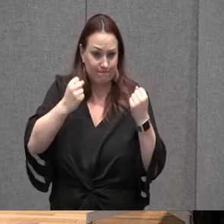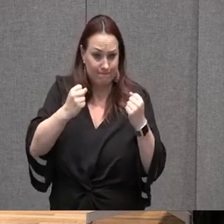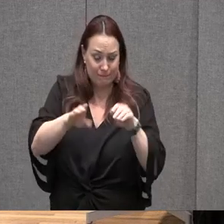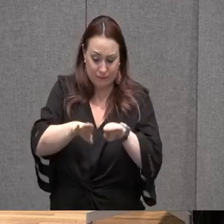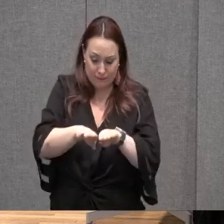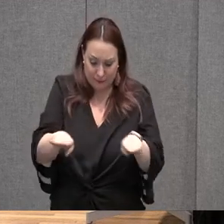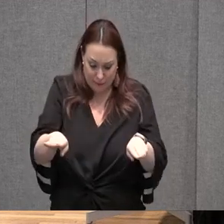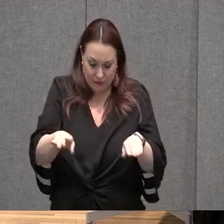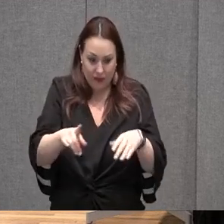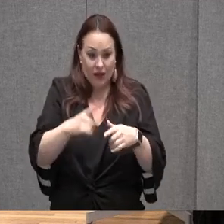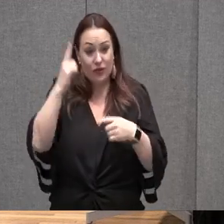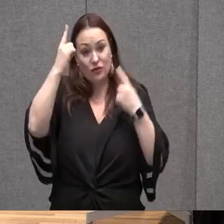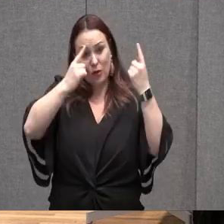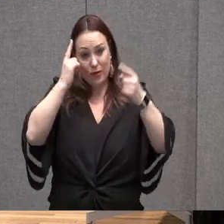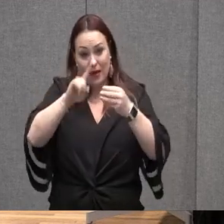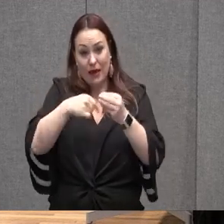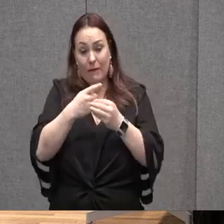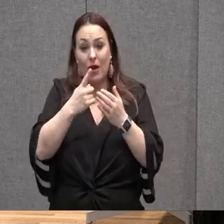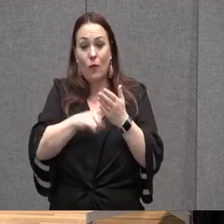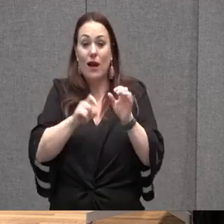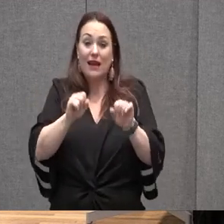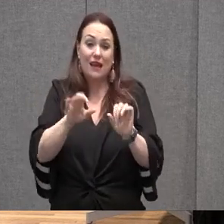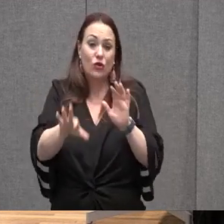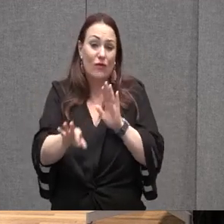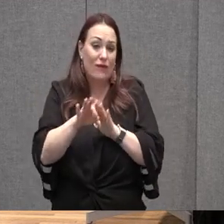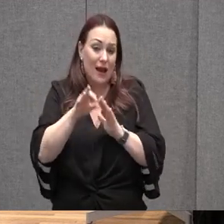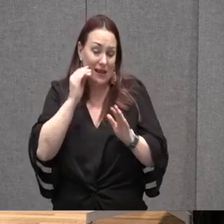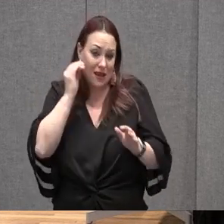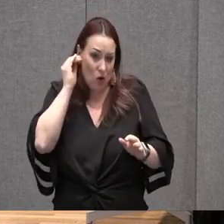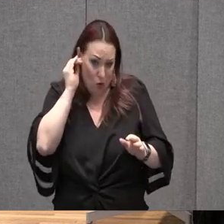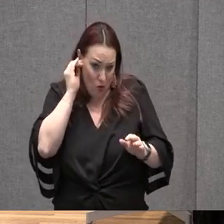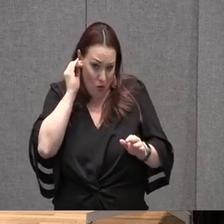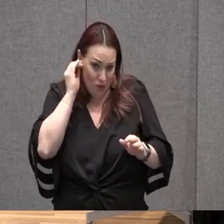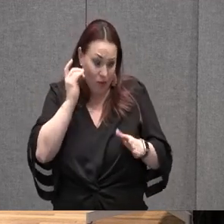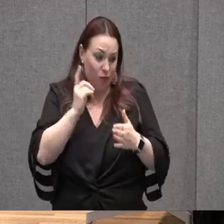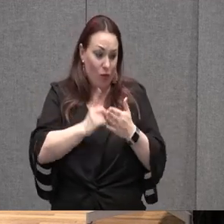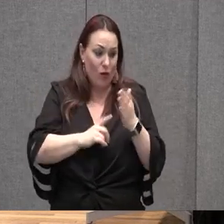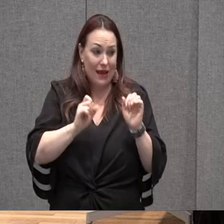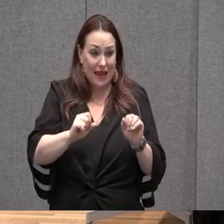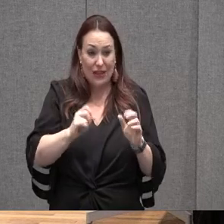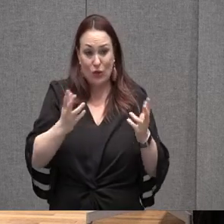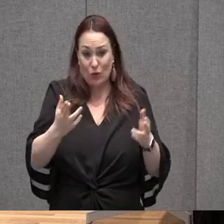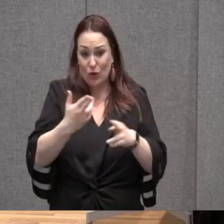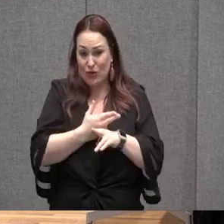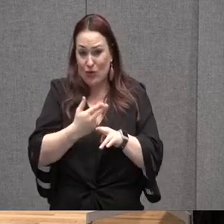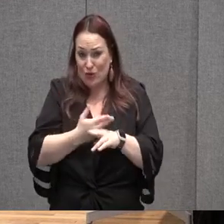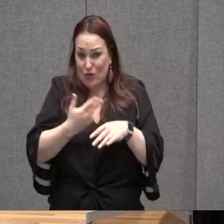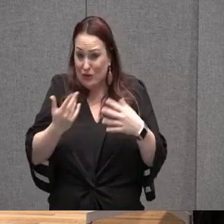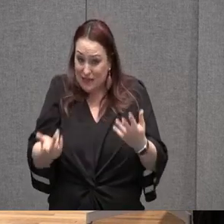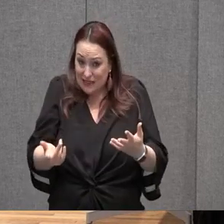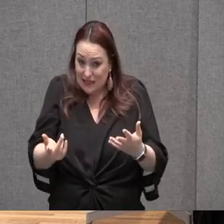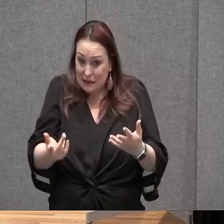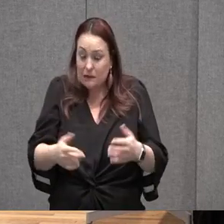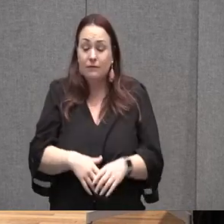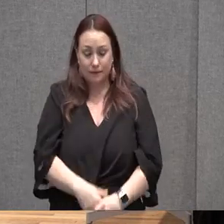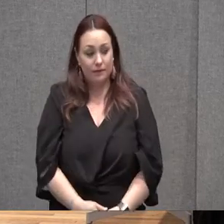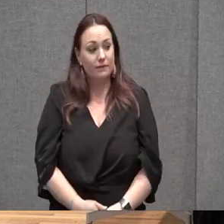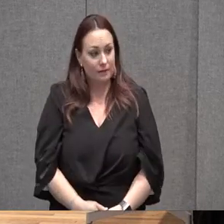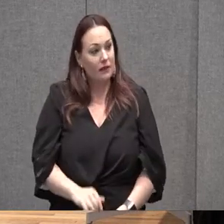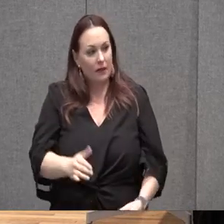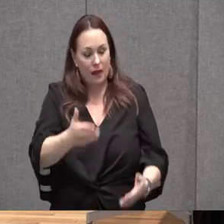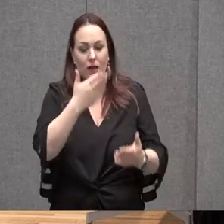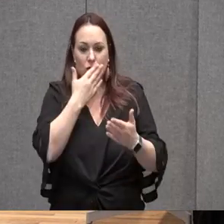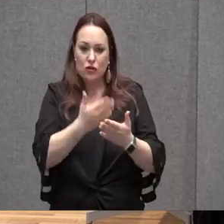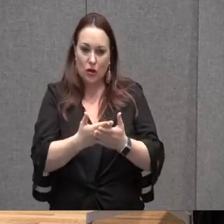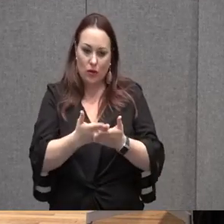So think about what you could find at home. What could you use? Ooh, that's good.